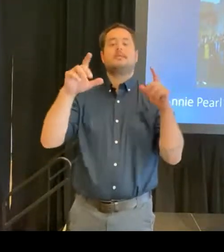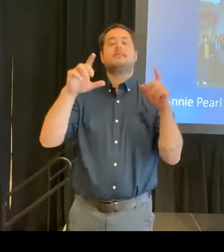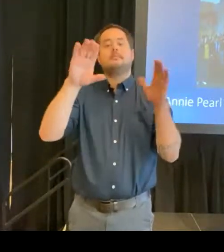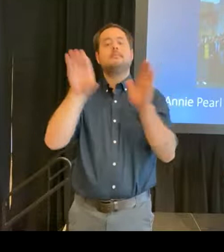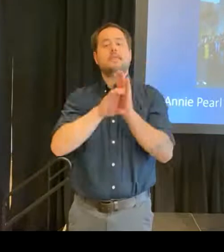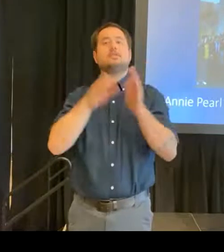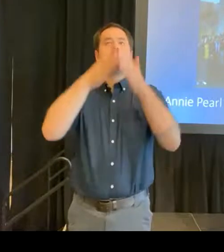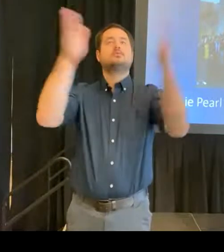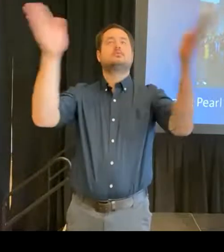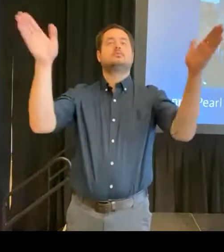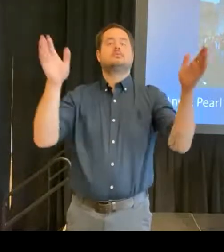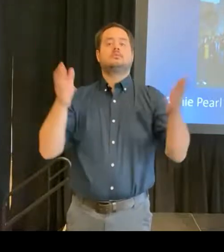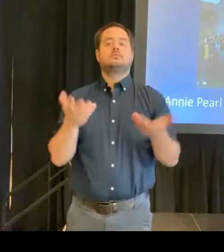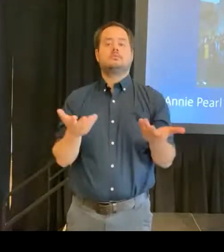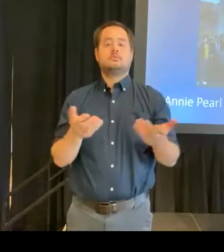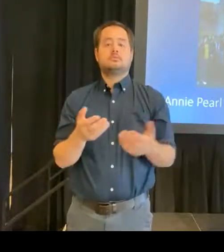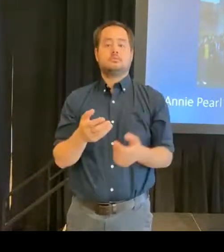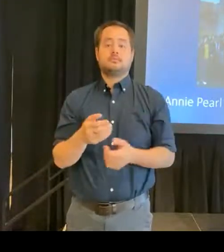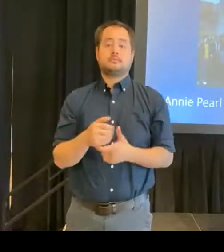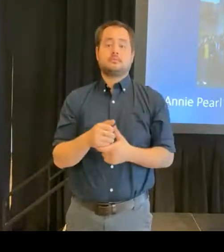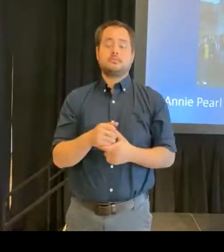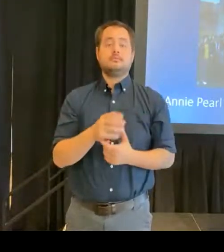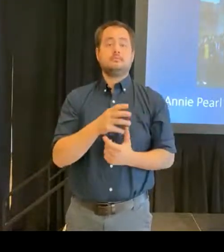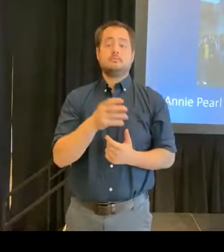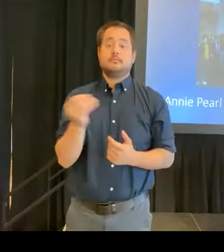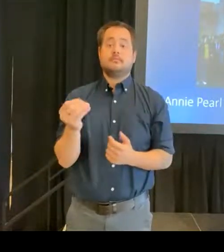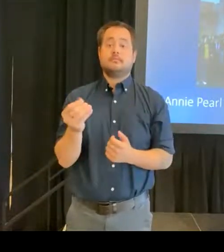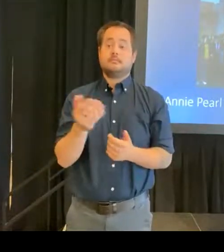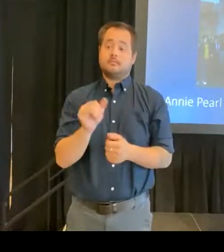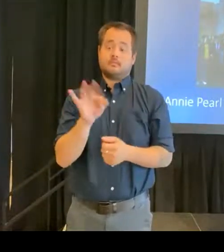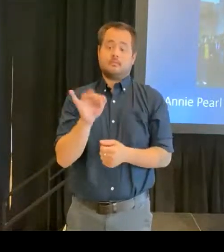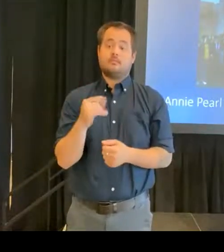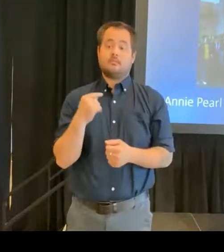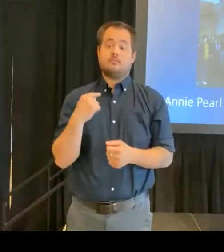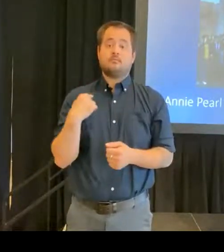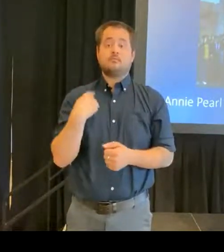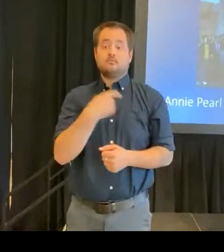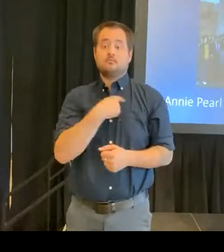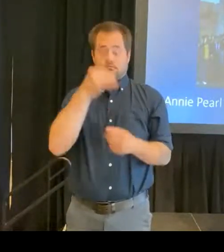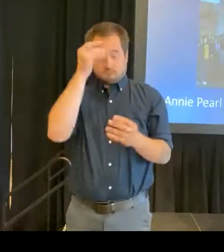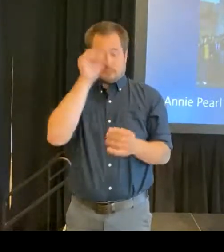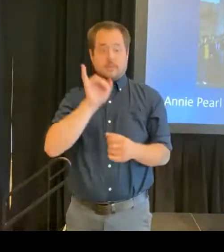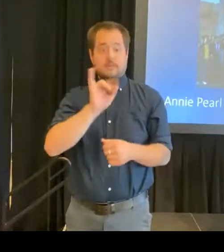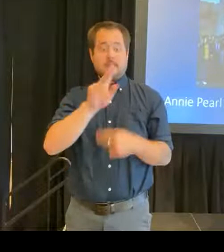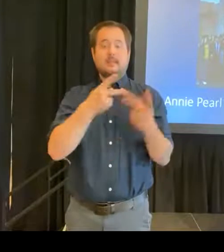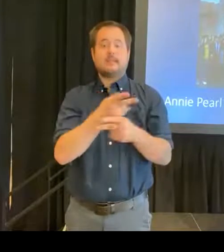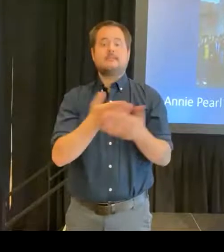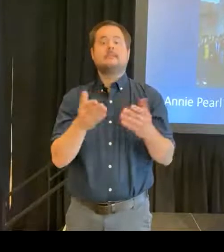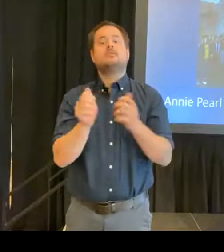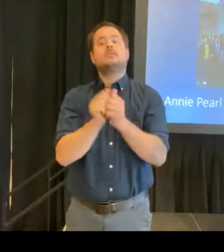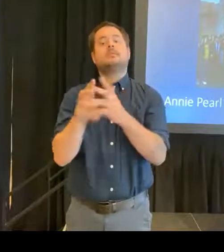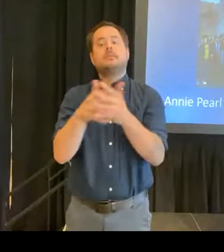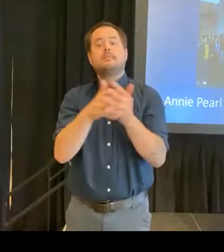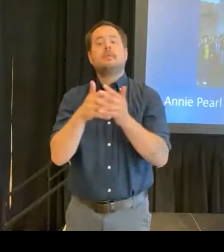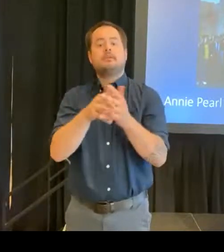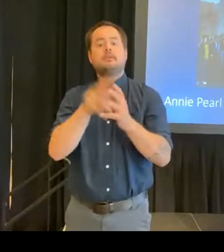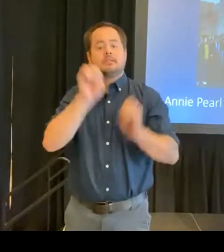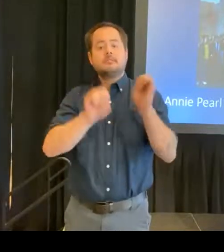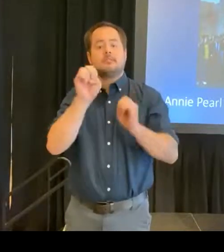that strengthen what we call the American experiment here, they're usually the things that make us more